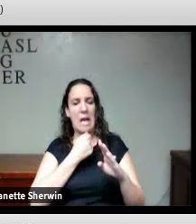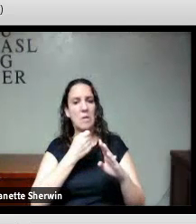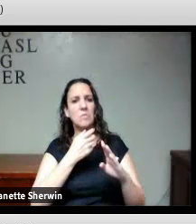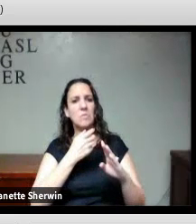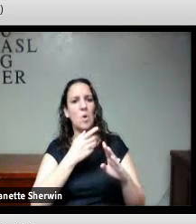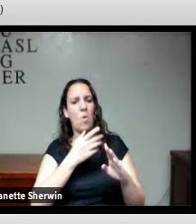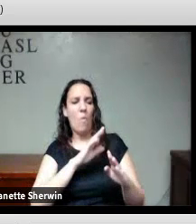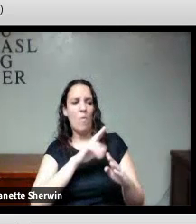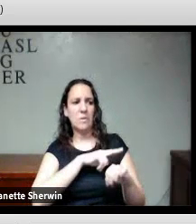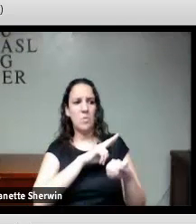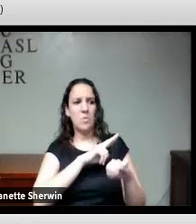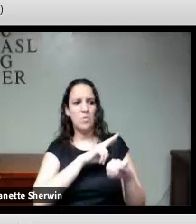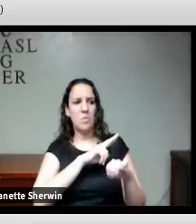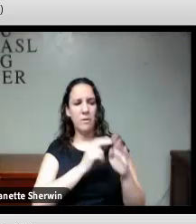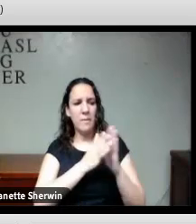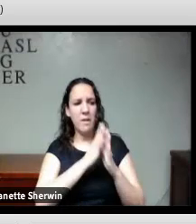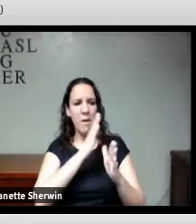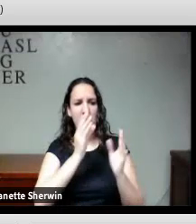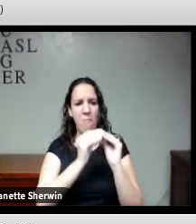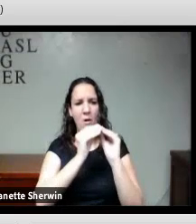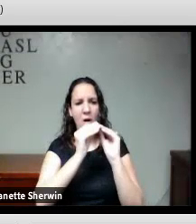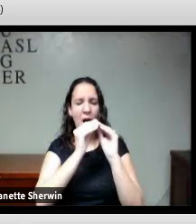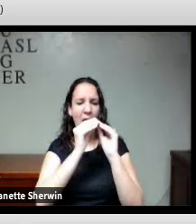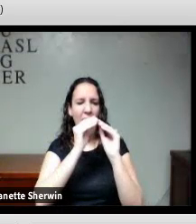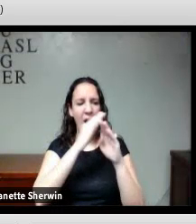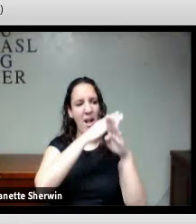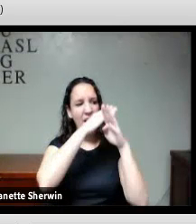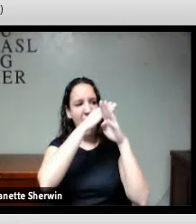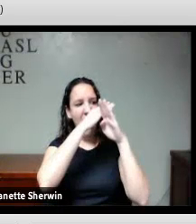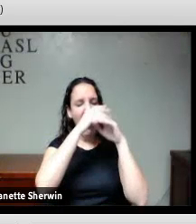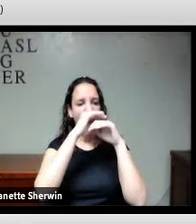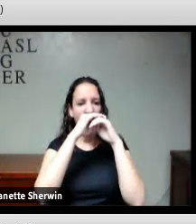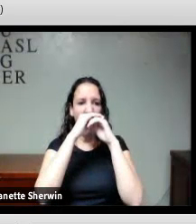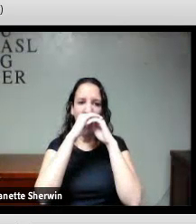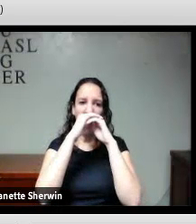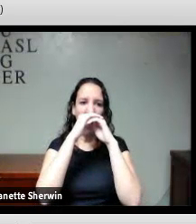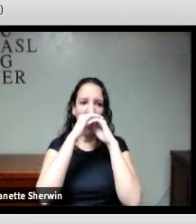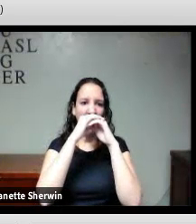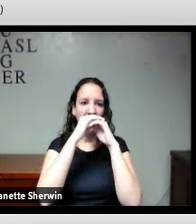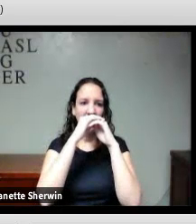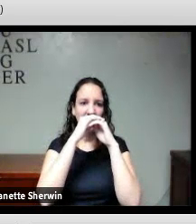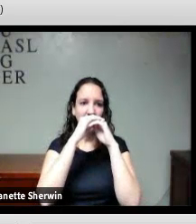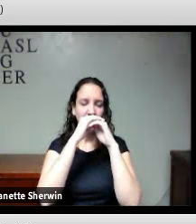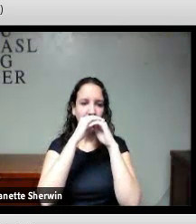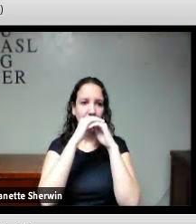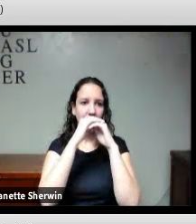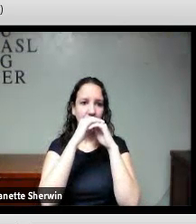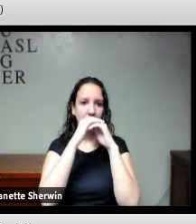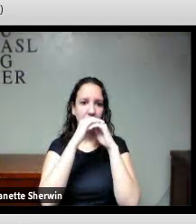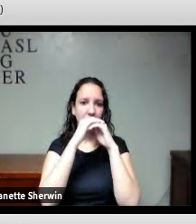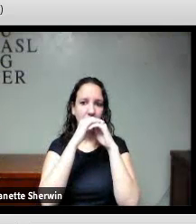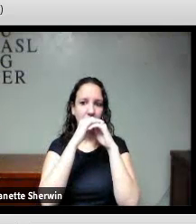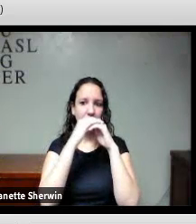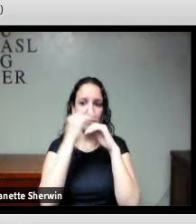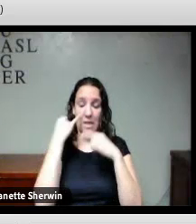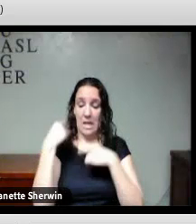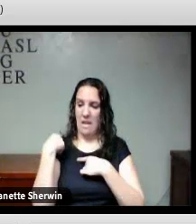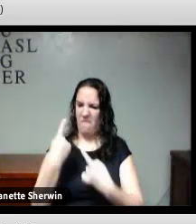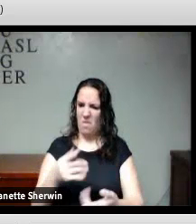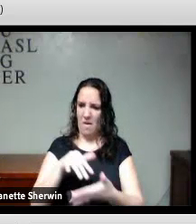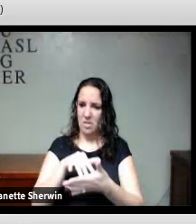people. If you think about using emotional intelligence during these interactions, If you've ever studied Daniel